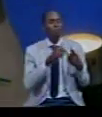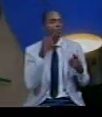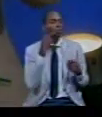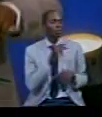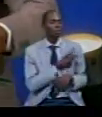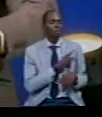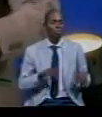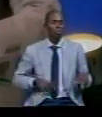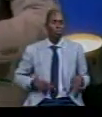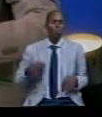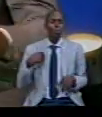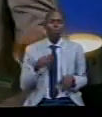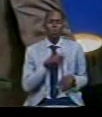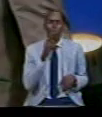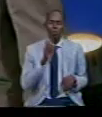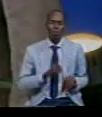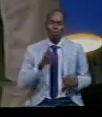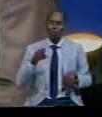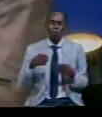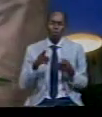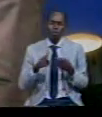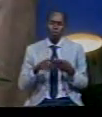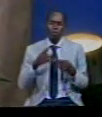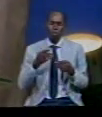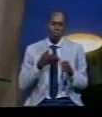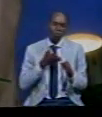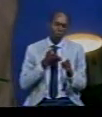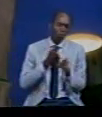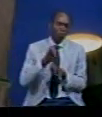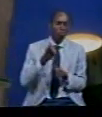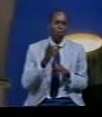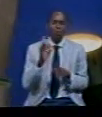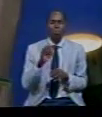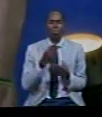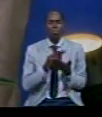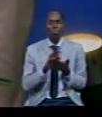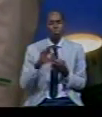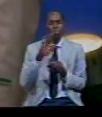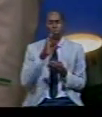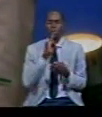the direction the Holy Spirit is leading us.